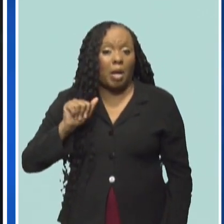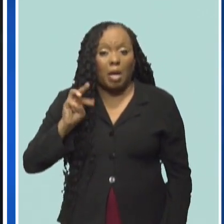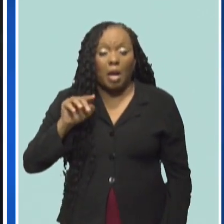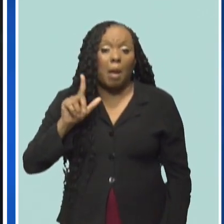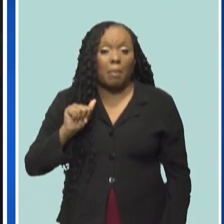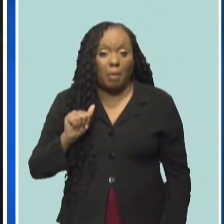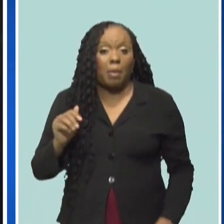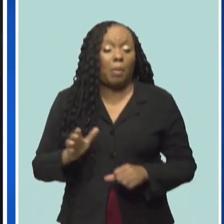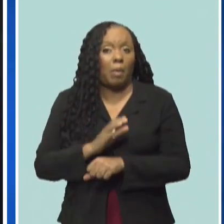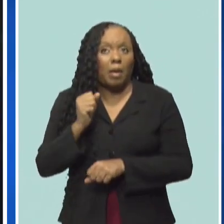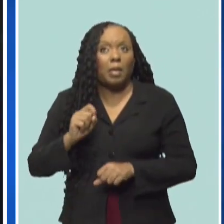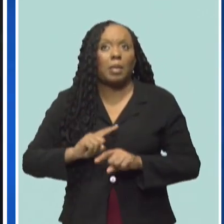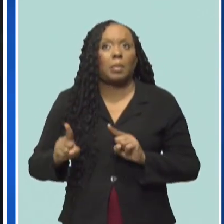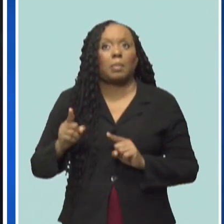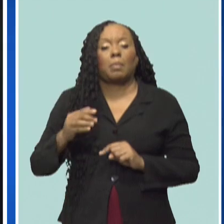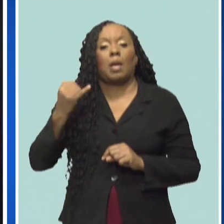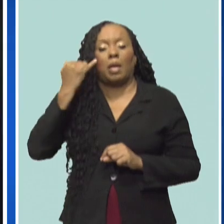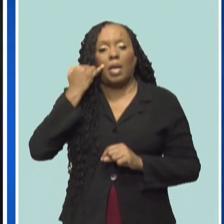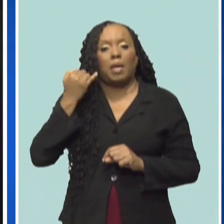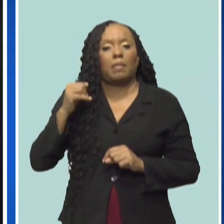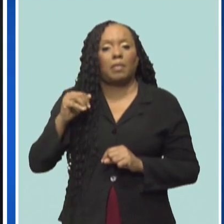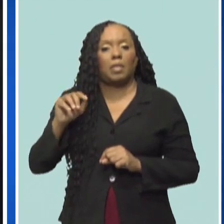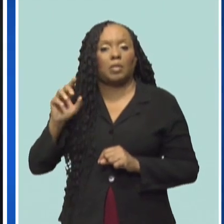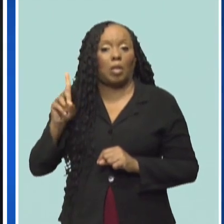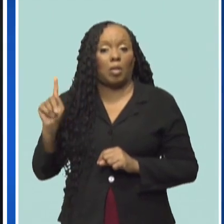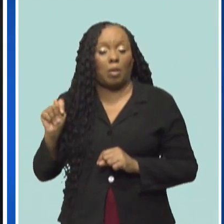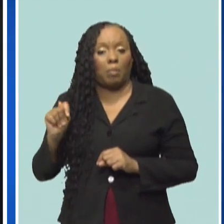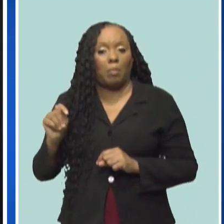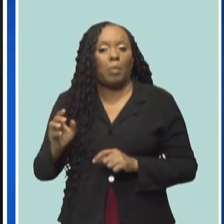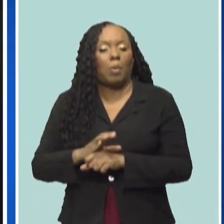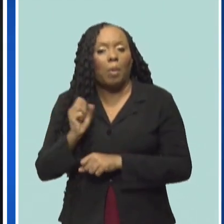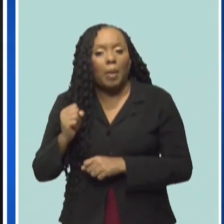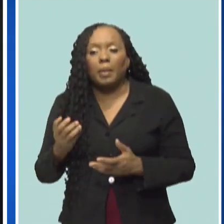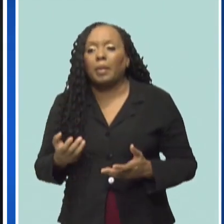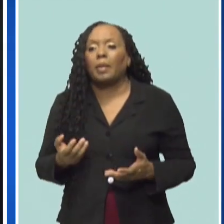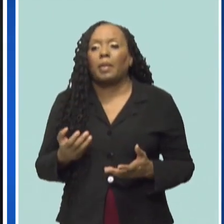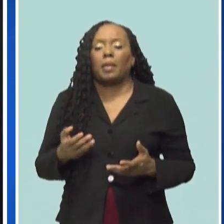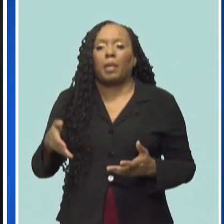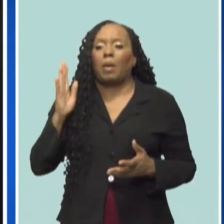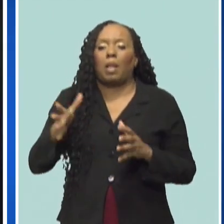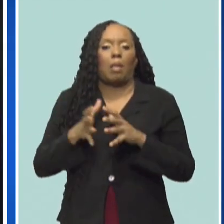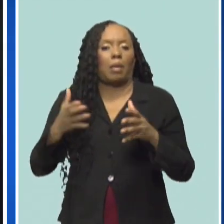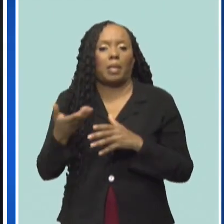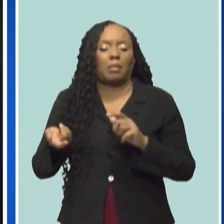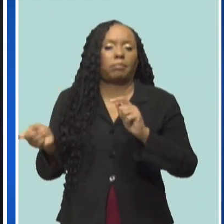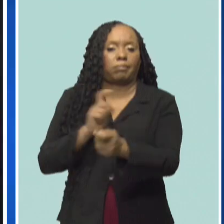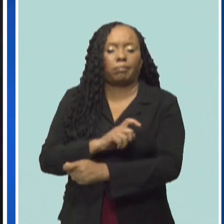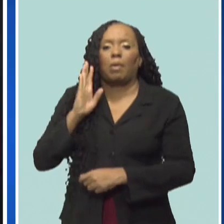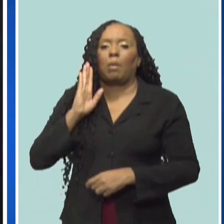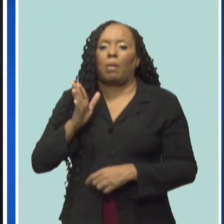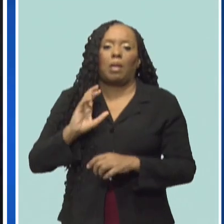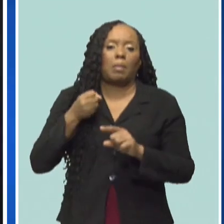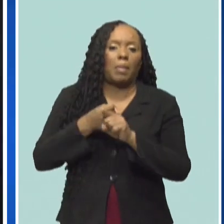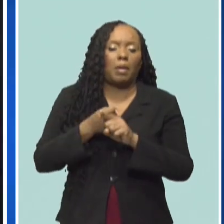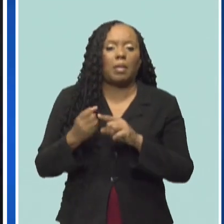Trump presidency will reinforce isolationism. The climate agenda will reverse. I think that the impact on the Caribbean